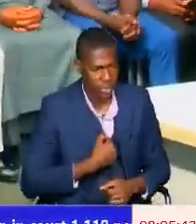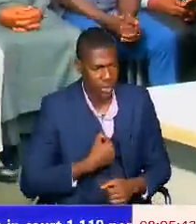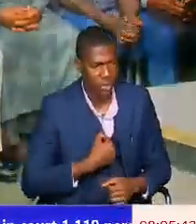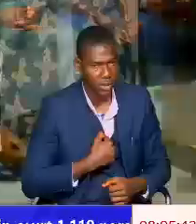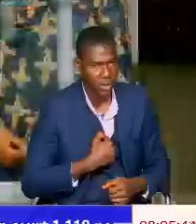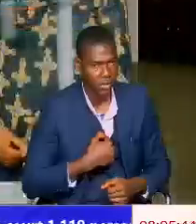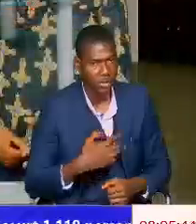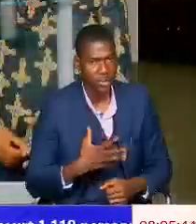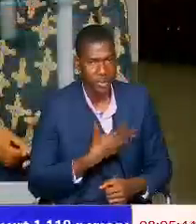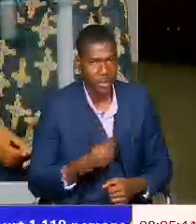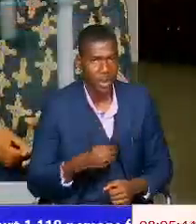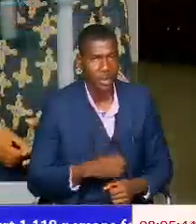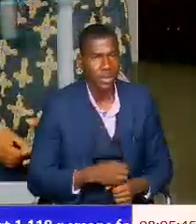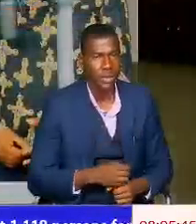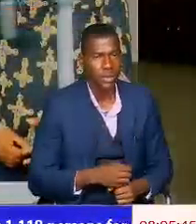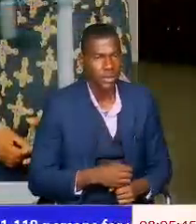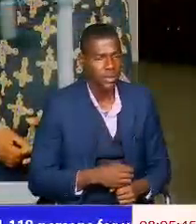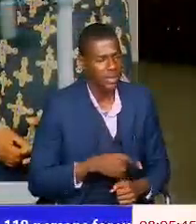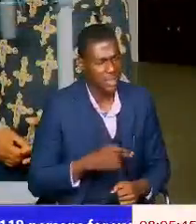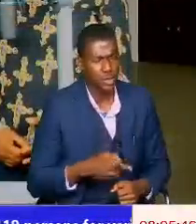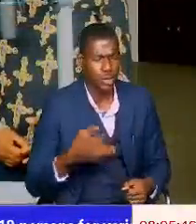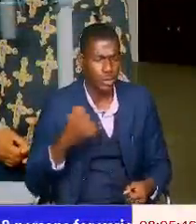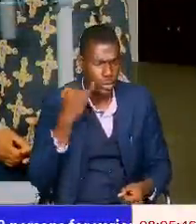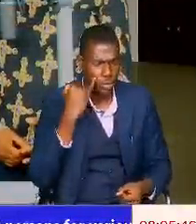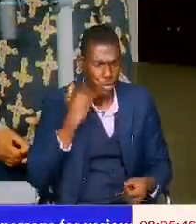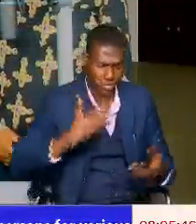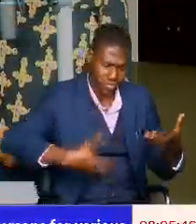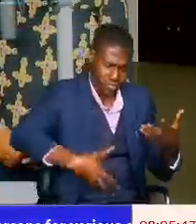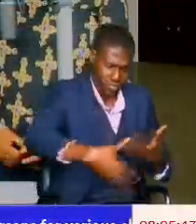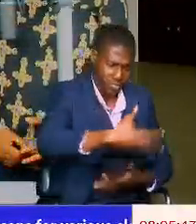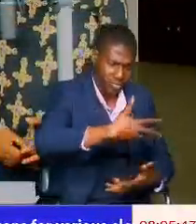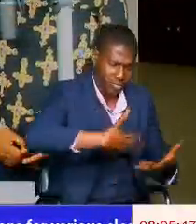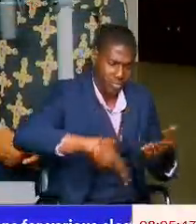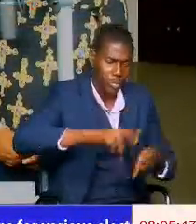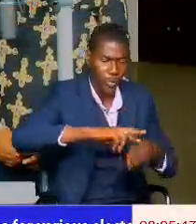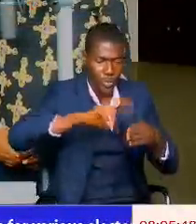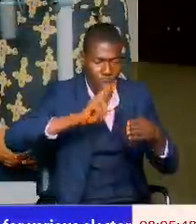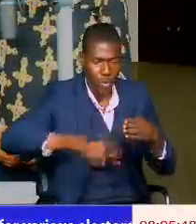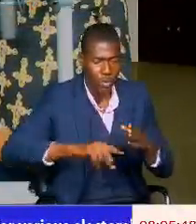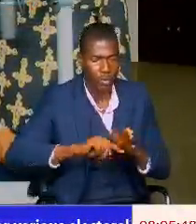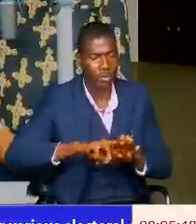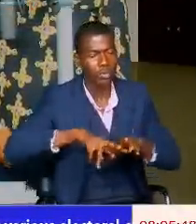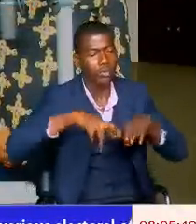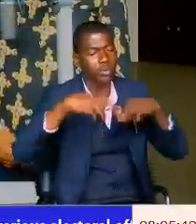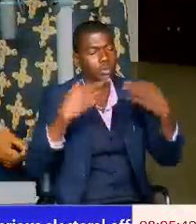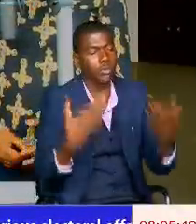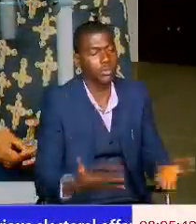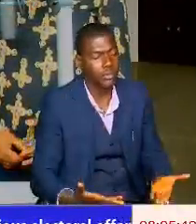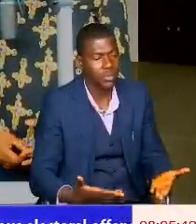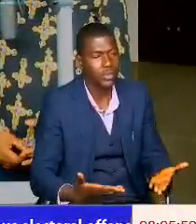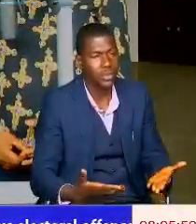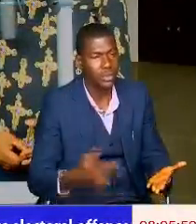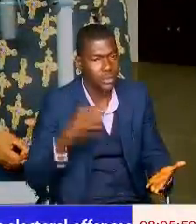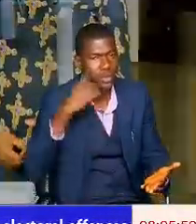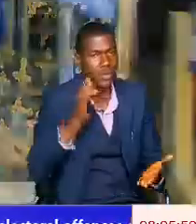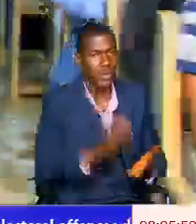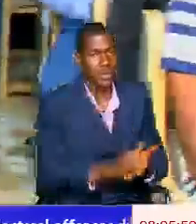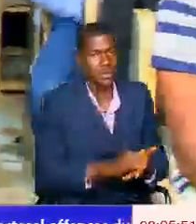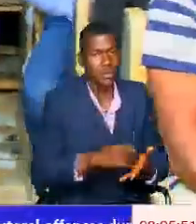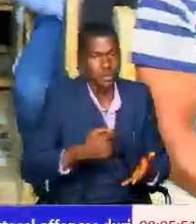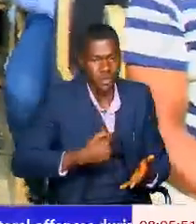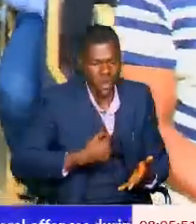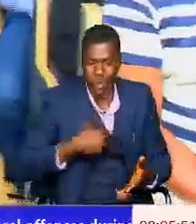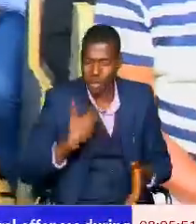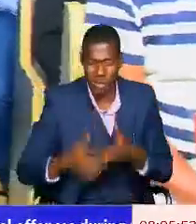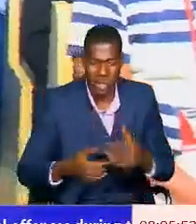now something when we say is supposed bring out collective result, you go see, say my own, no matter how good I try